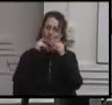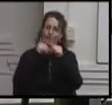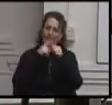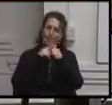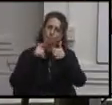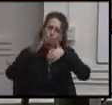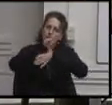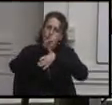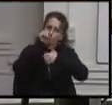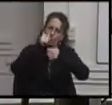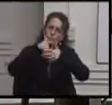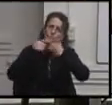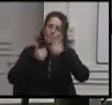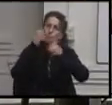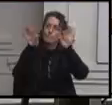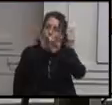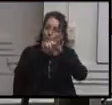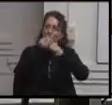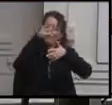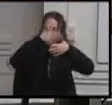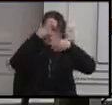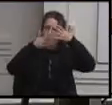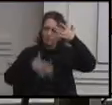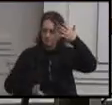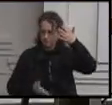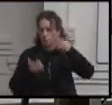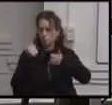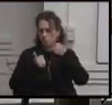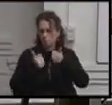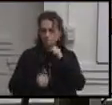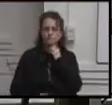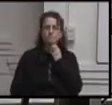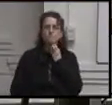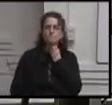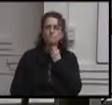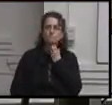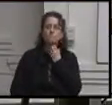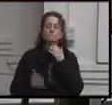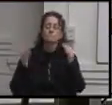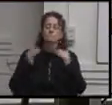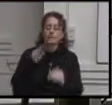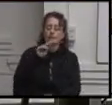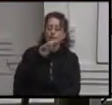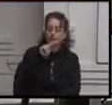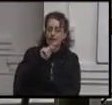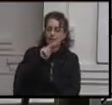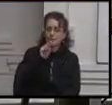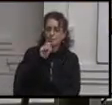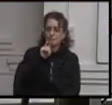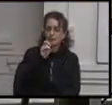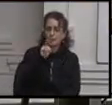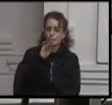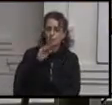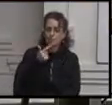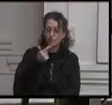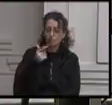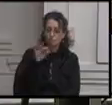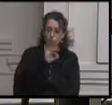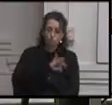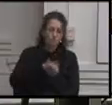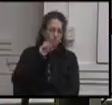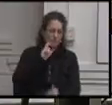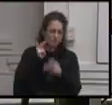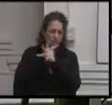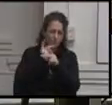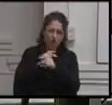Also, we have the opportunity to, as a town, to purchase additional net metering credits to offset our electric use, and